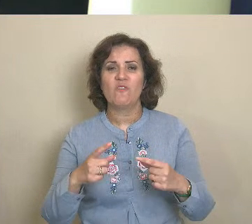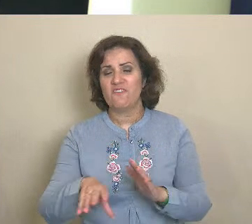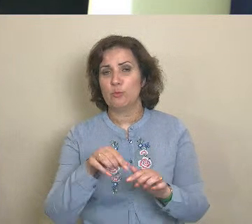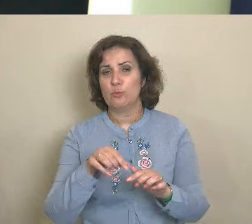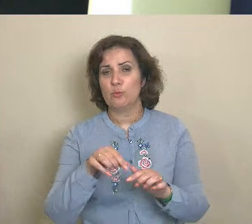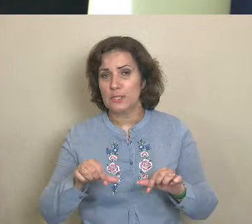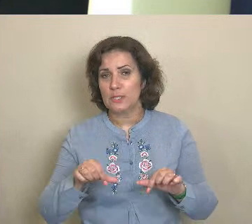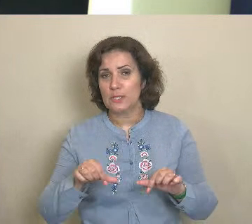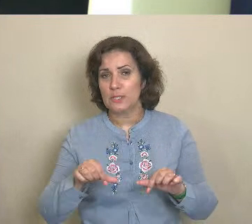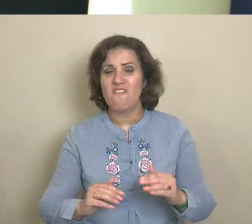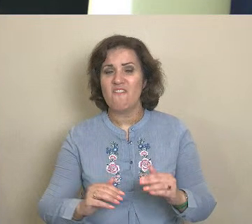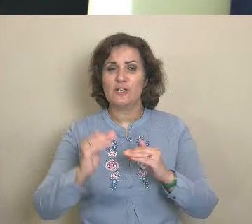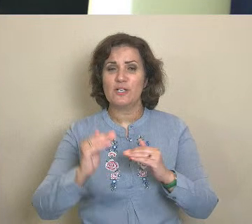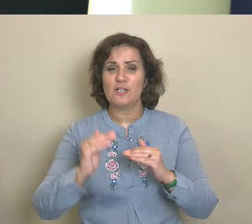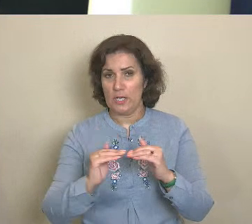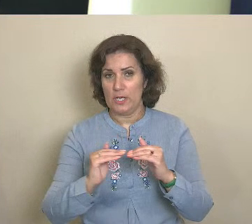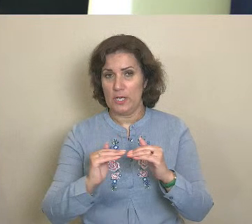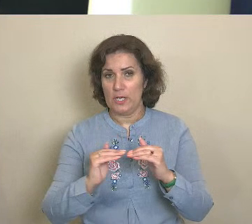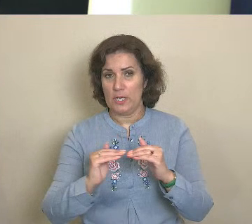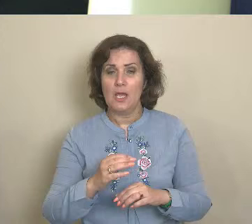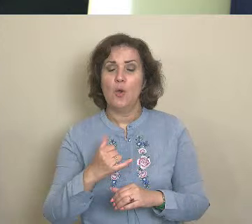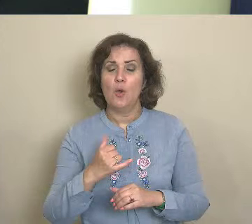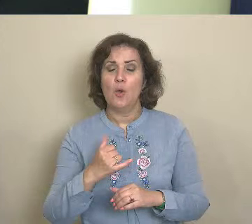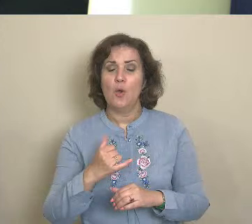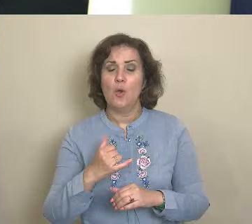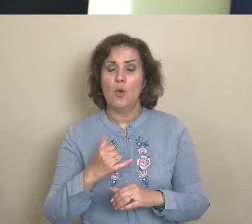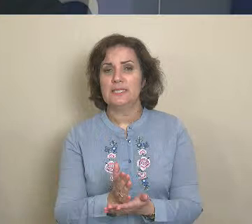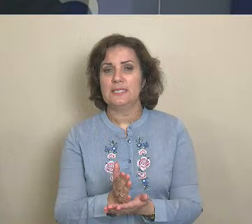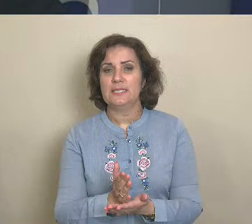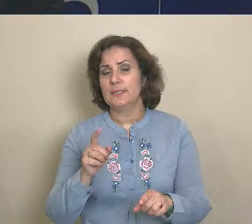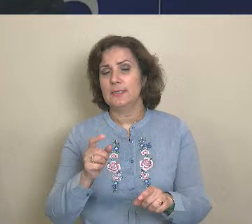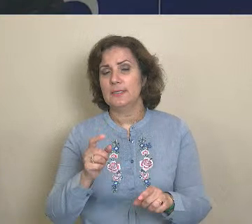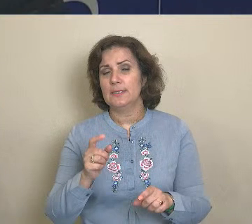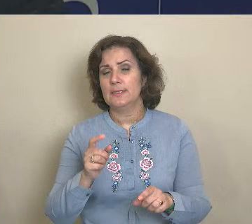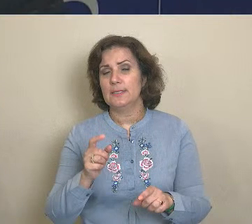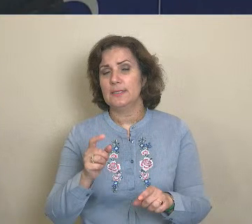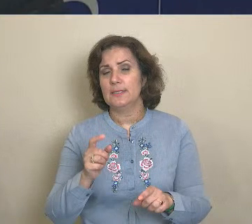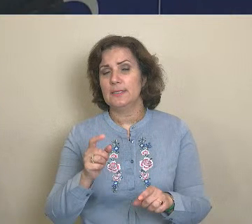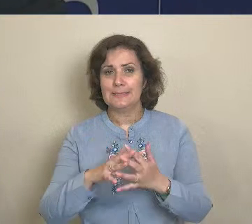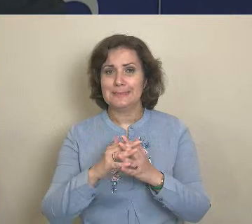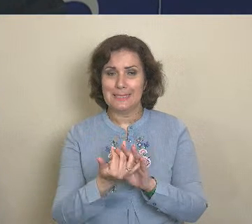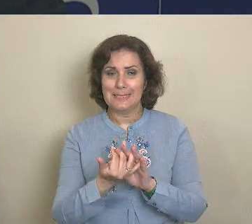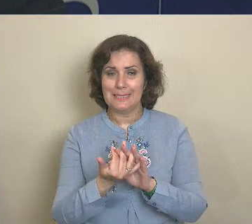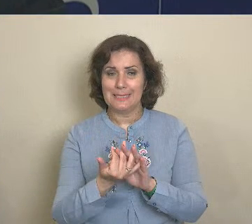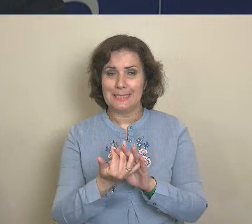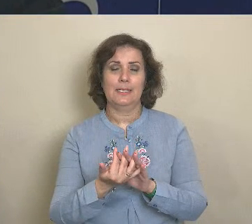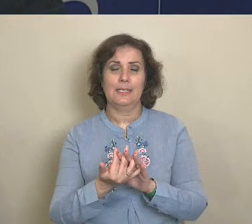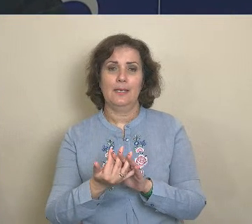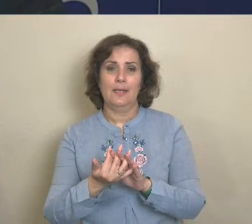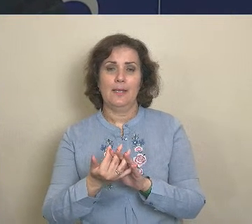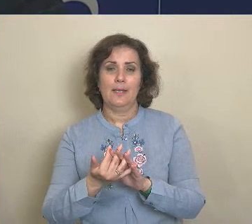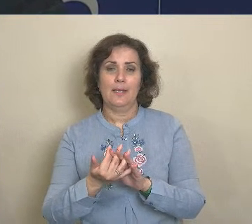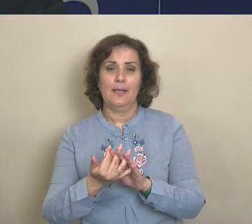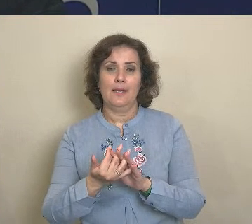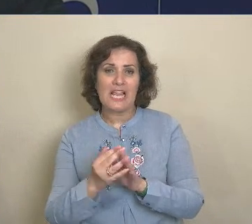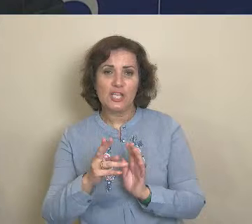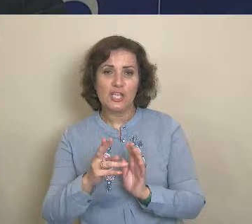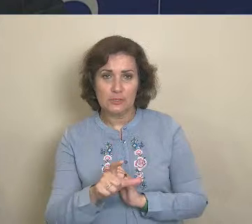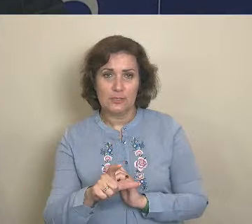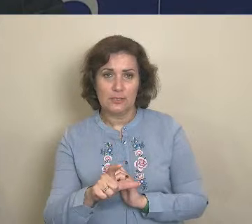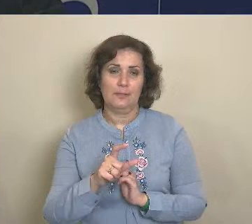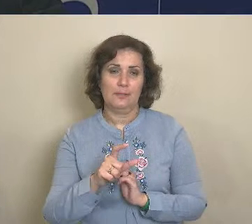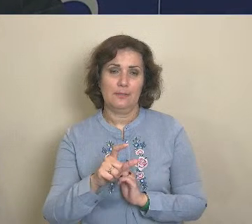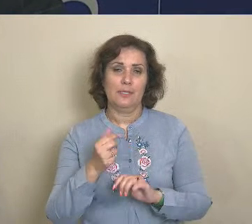first challenge was creating the TECs of lower level. We have several rural